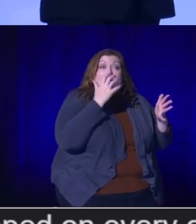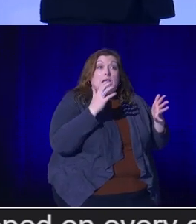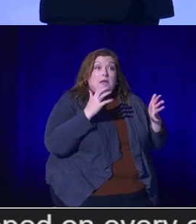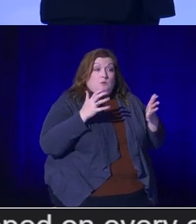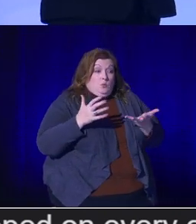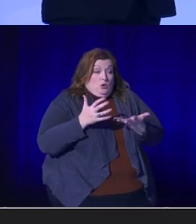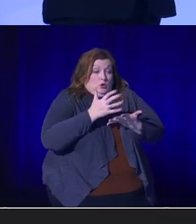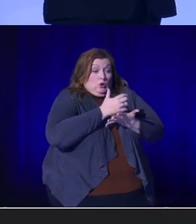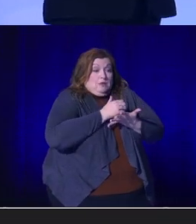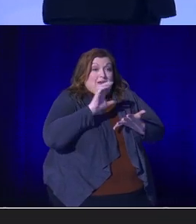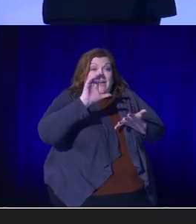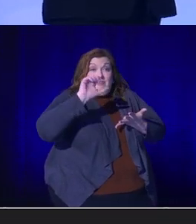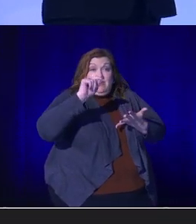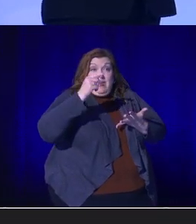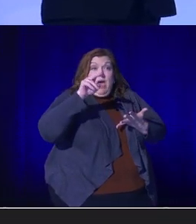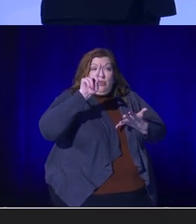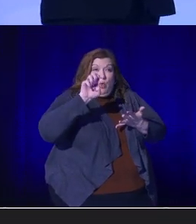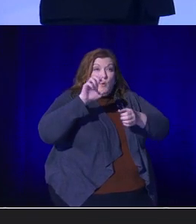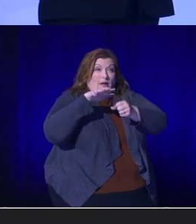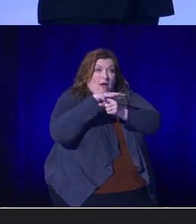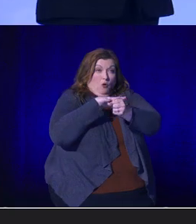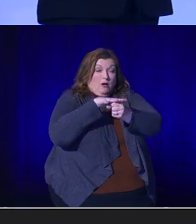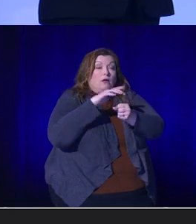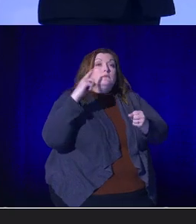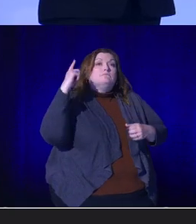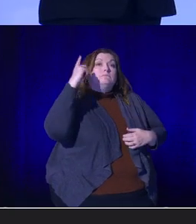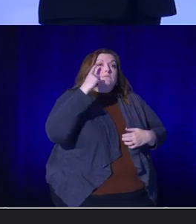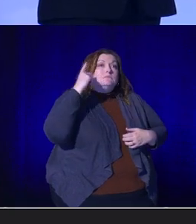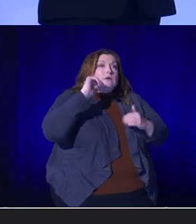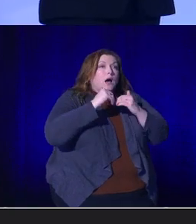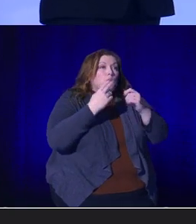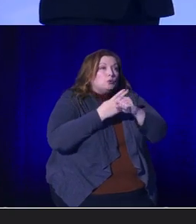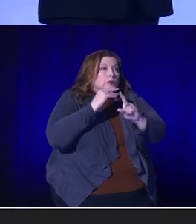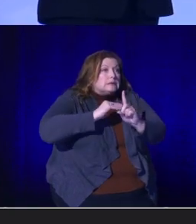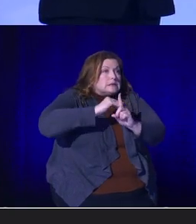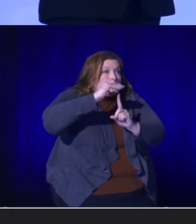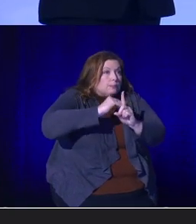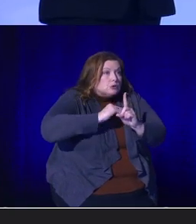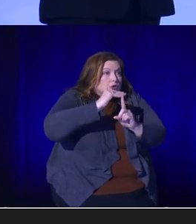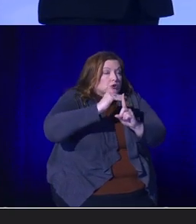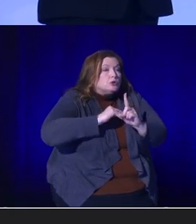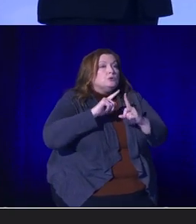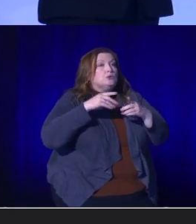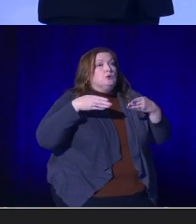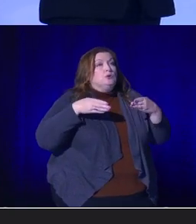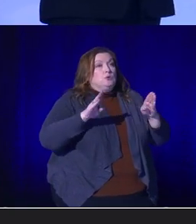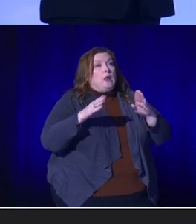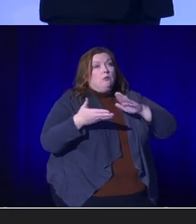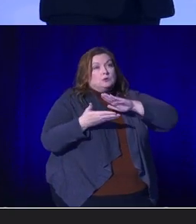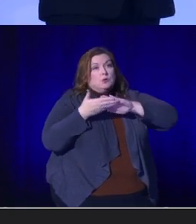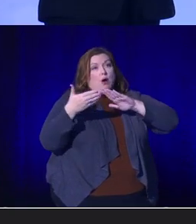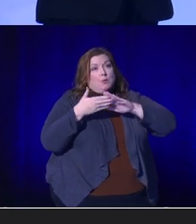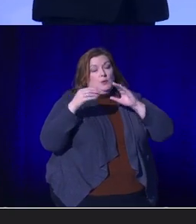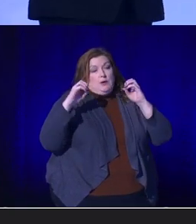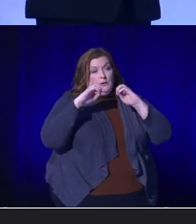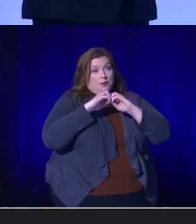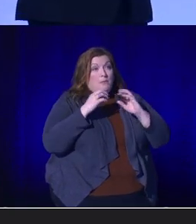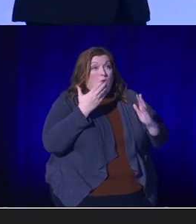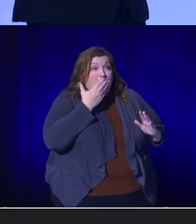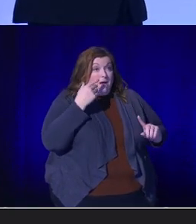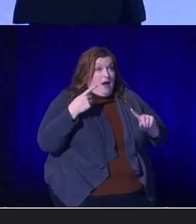can think about how to use the battery's temperature to allow it to operate in a more